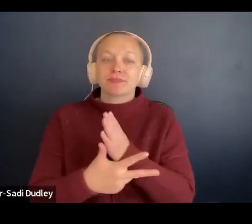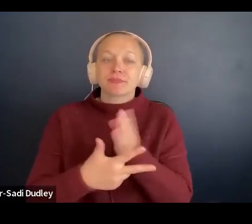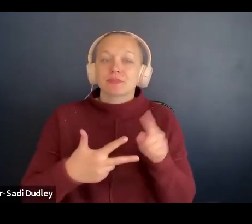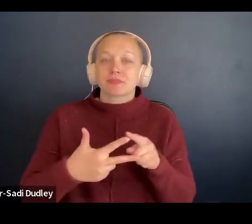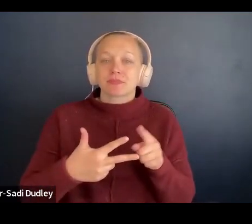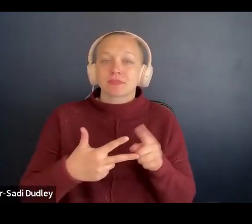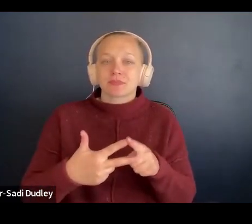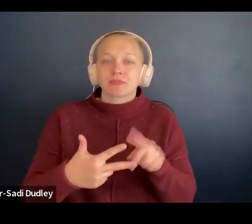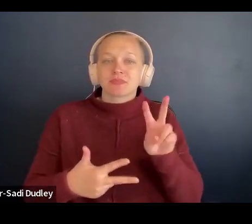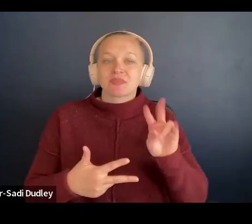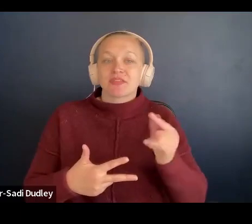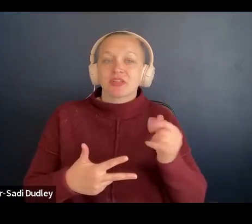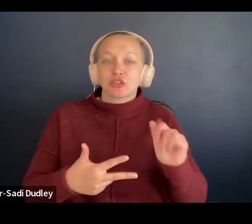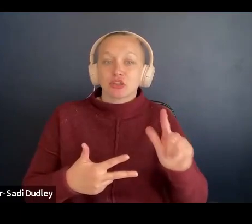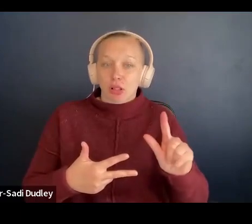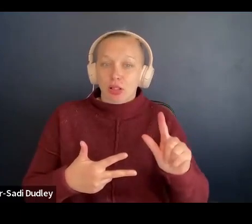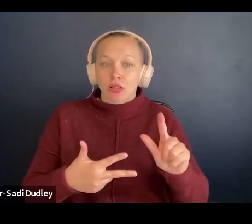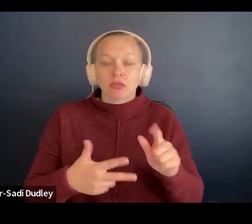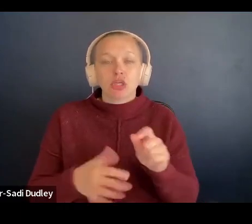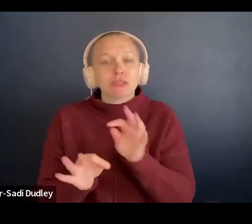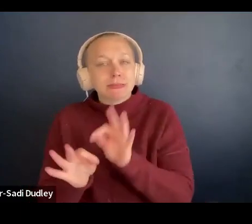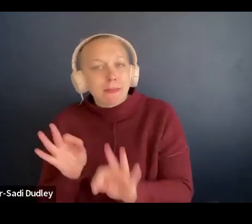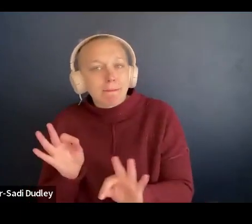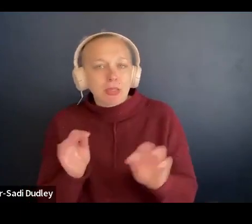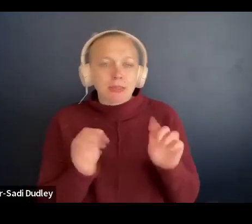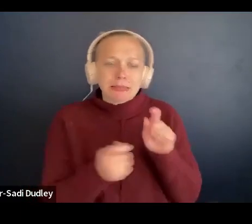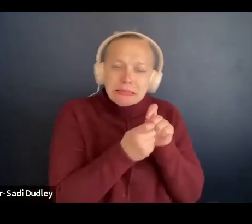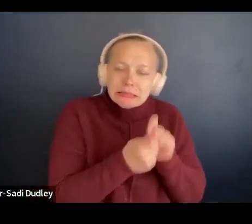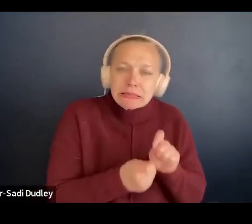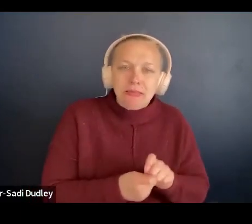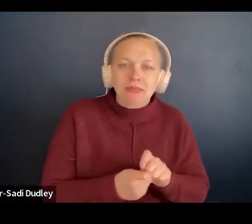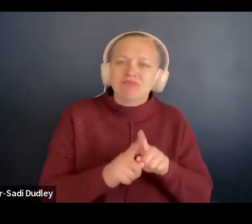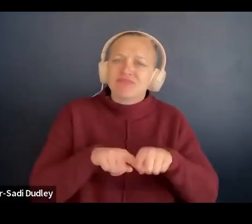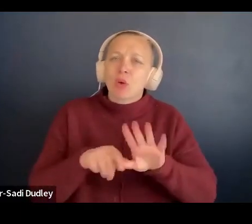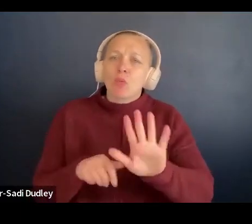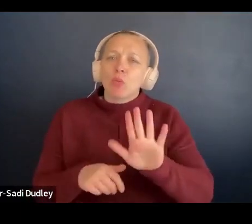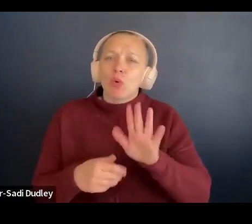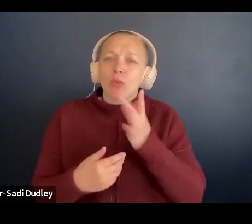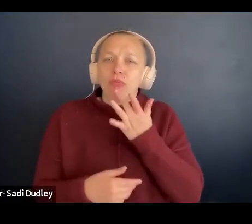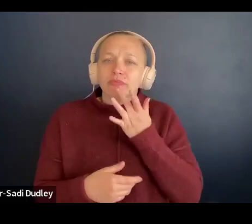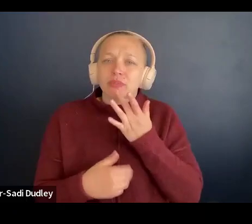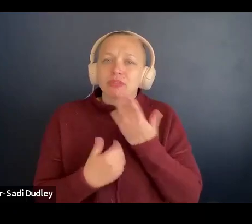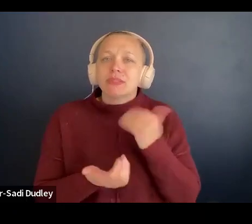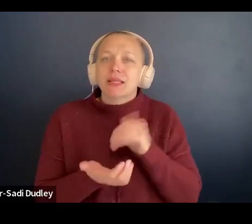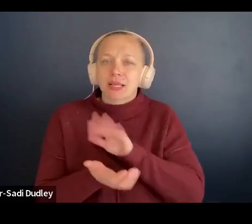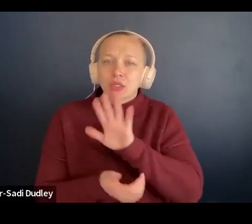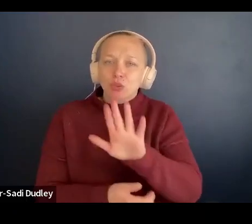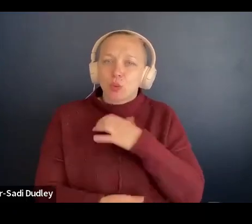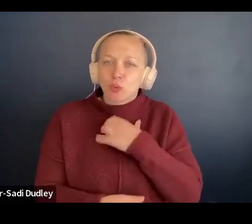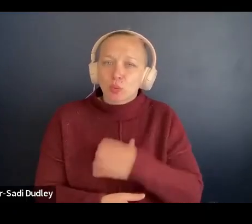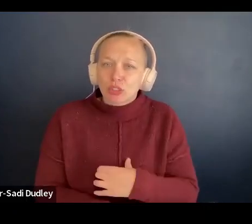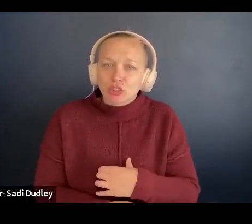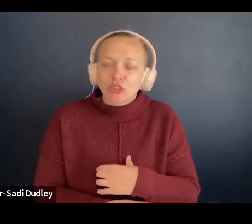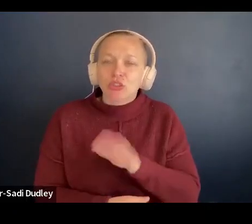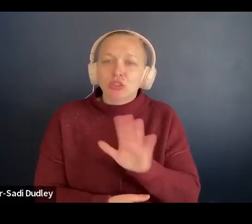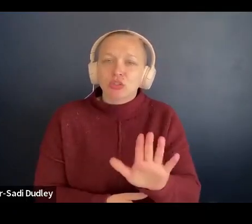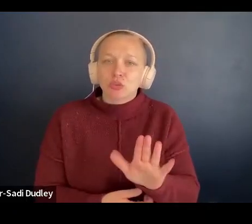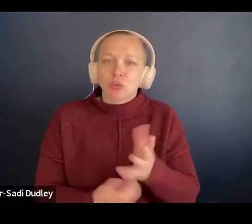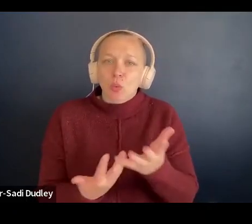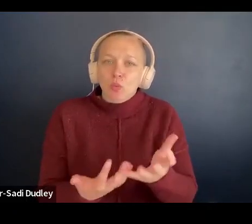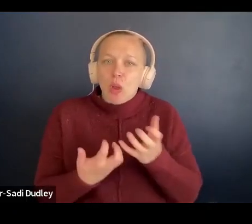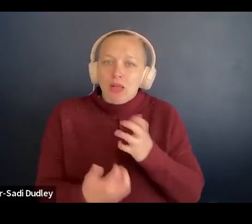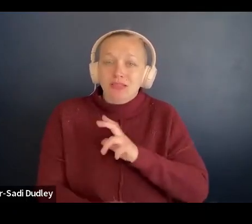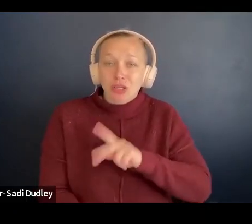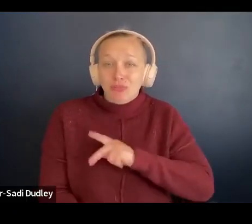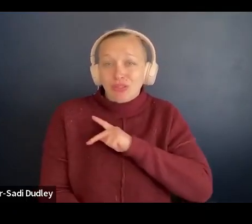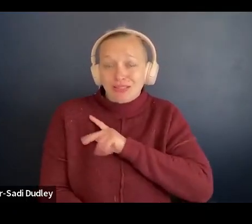is as simple or as detailed as people want. The vigil plan incorporates the wishes and personalities of the dying person, the needs of